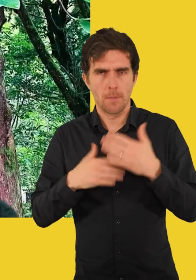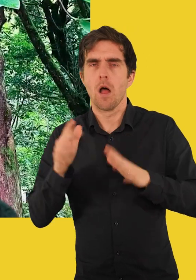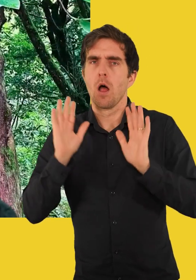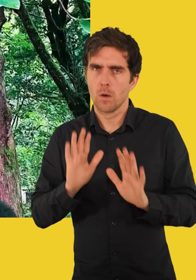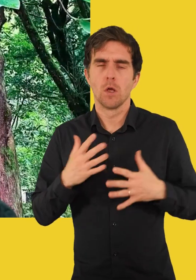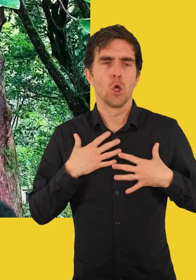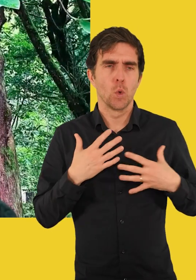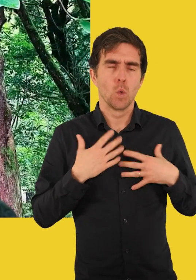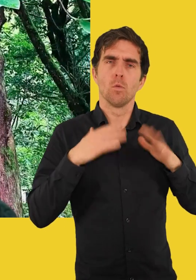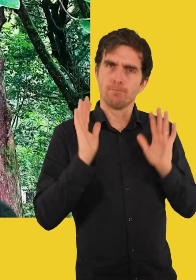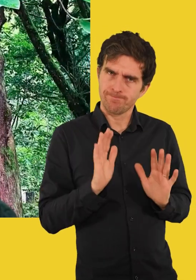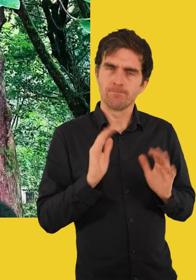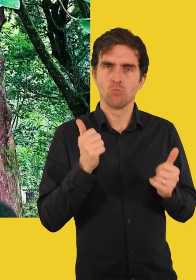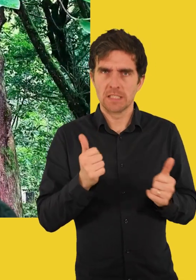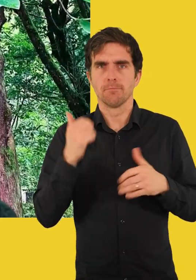moment, take a breath, and